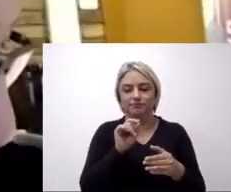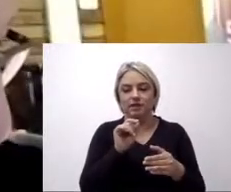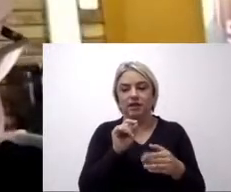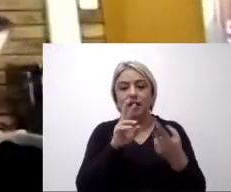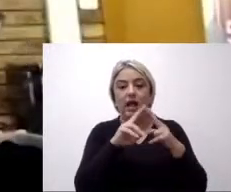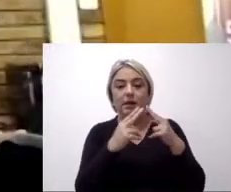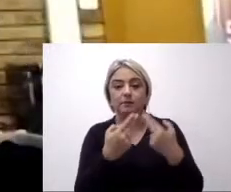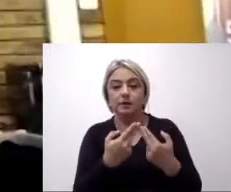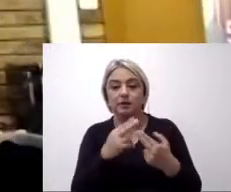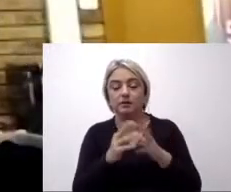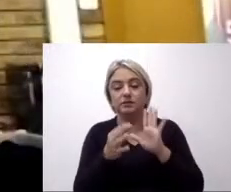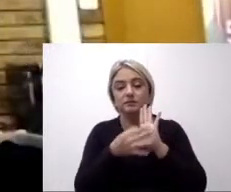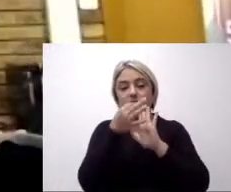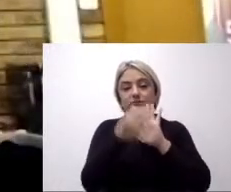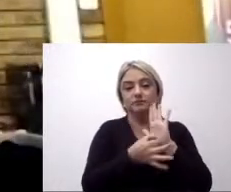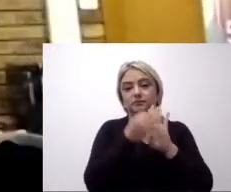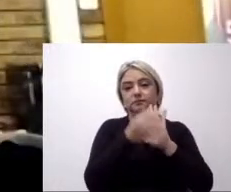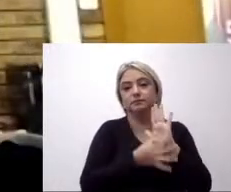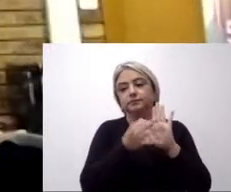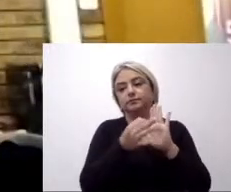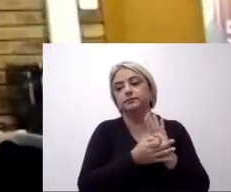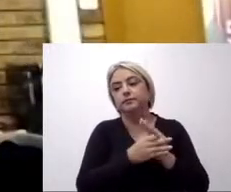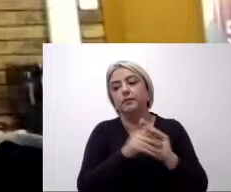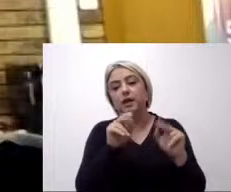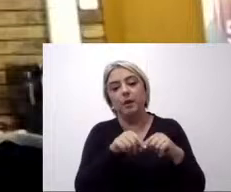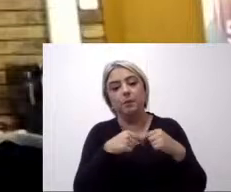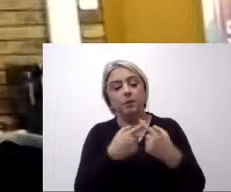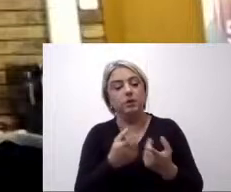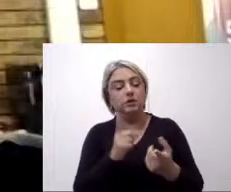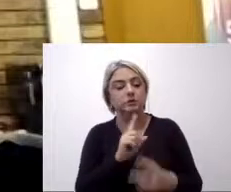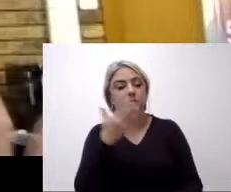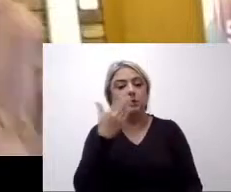this is why it's not so evident, because all the time